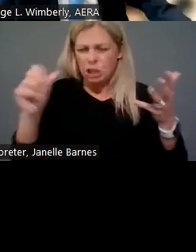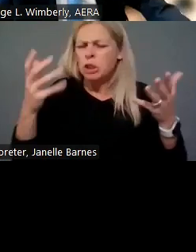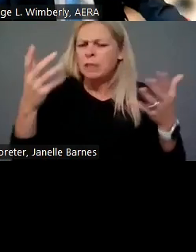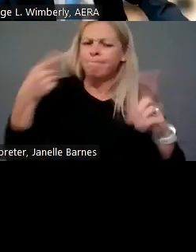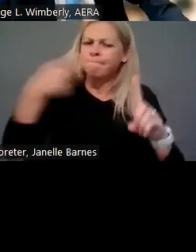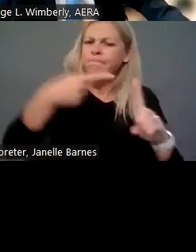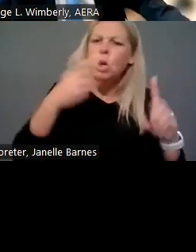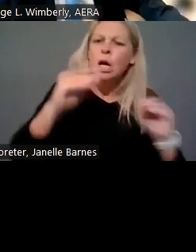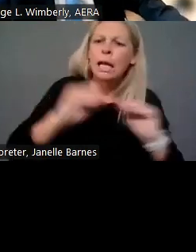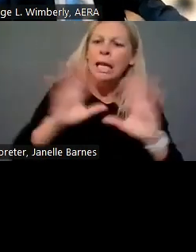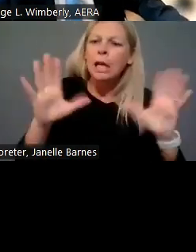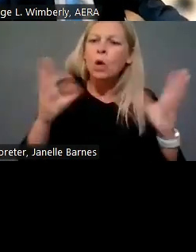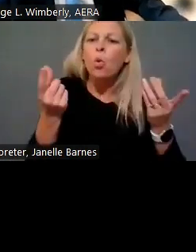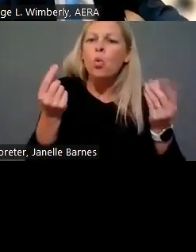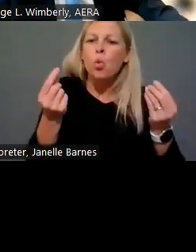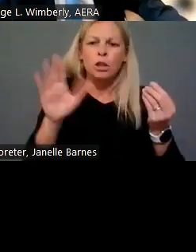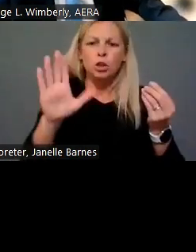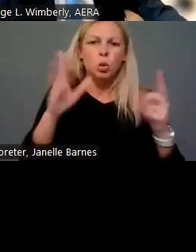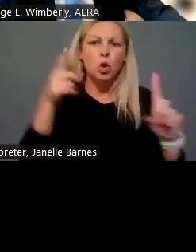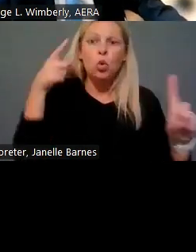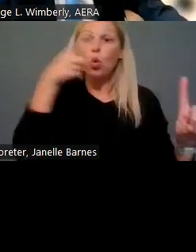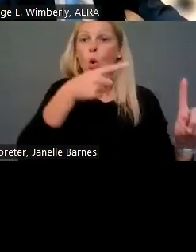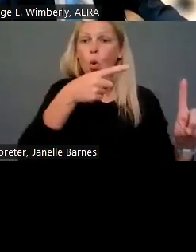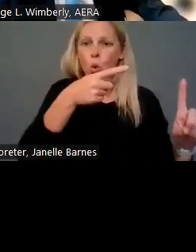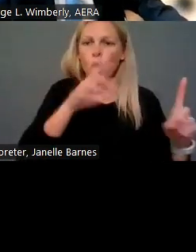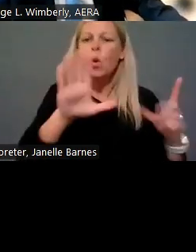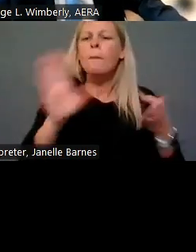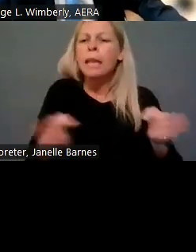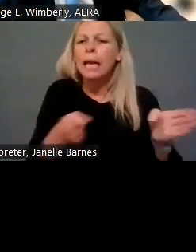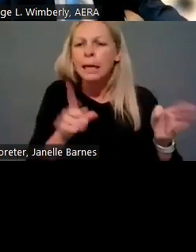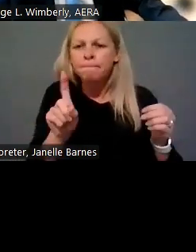there. What do you see there as your plan?